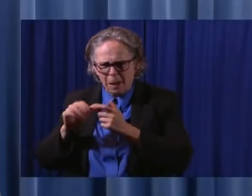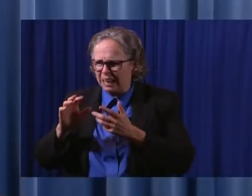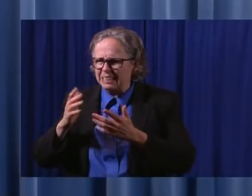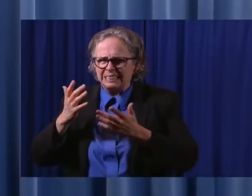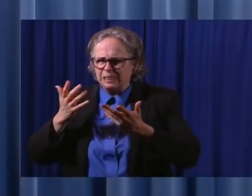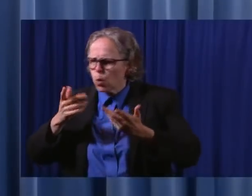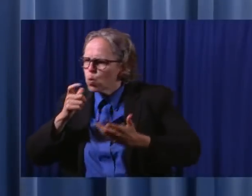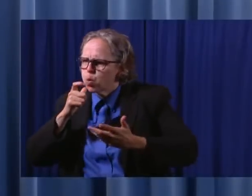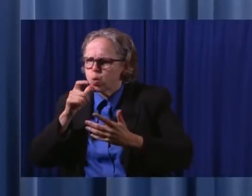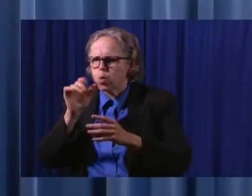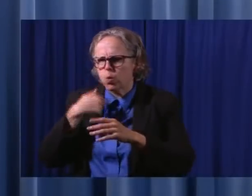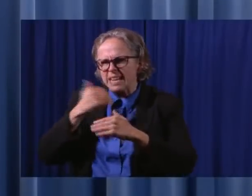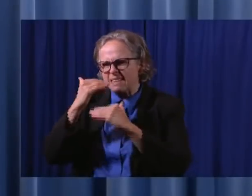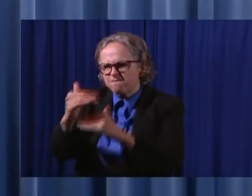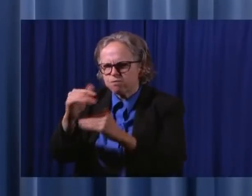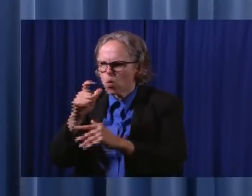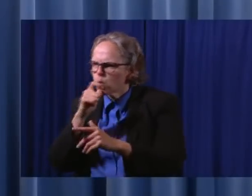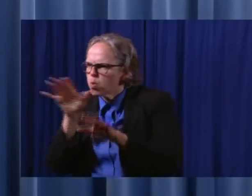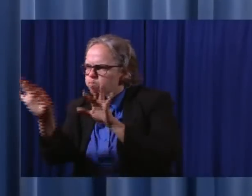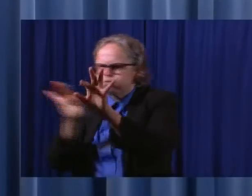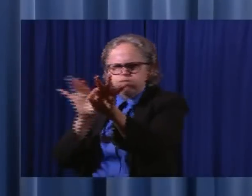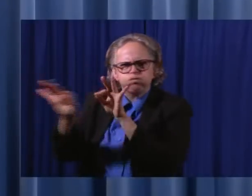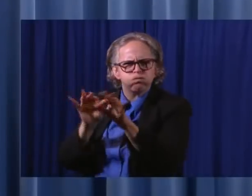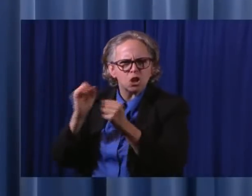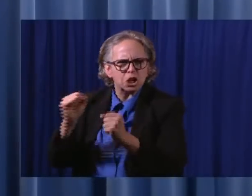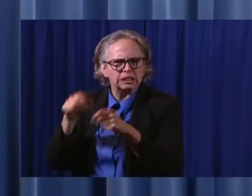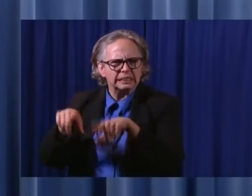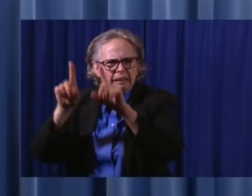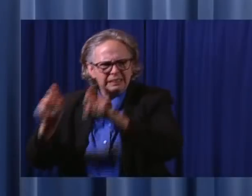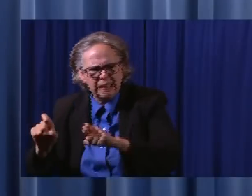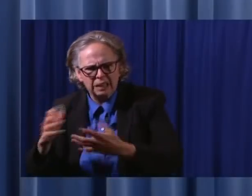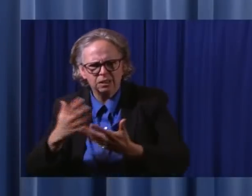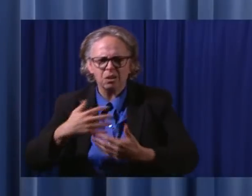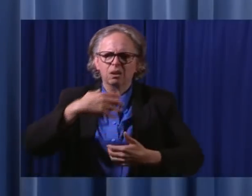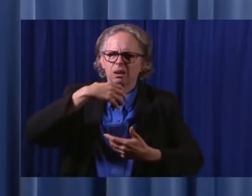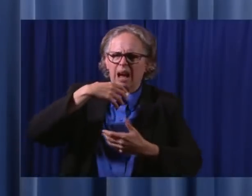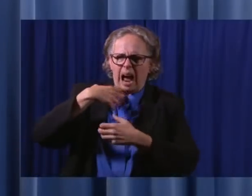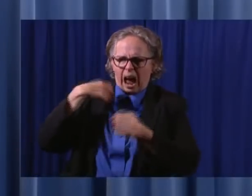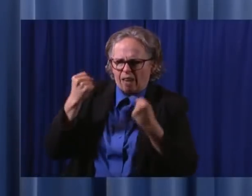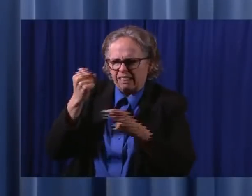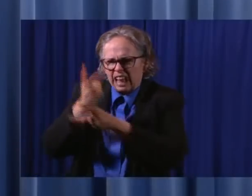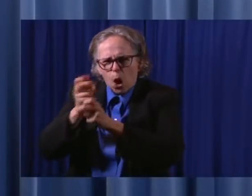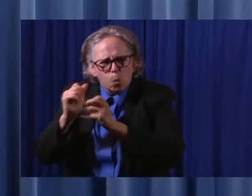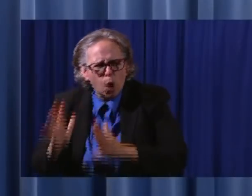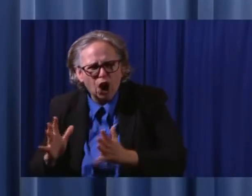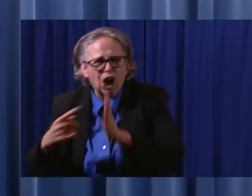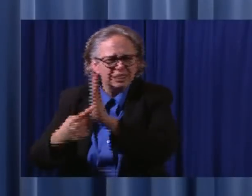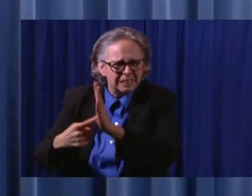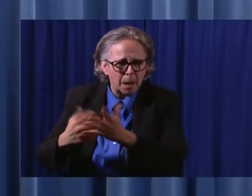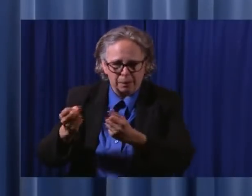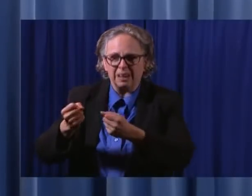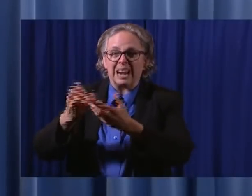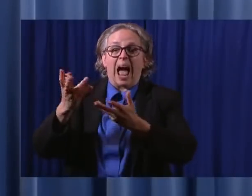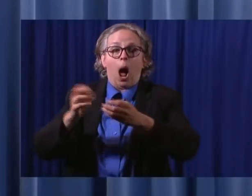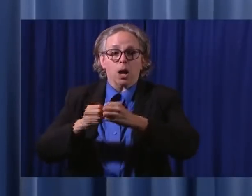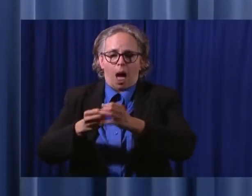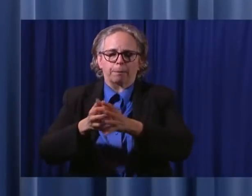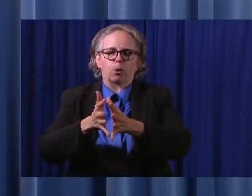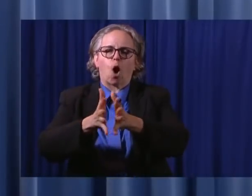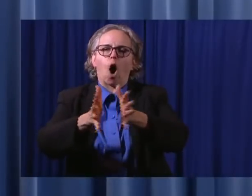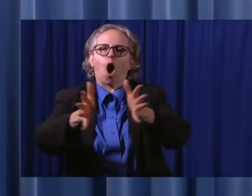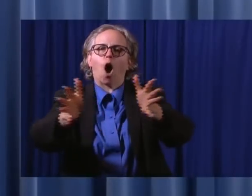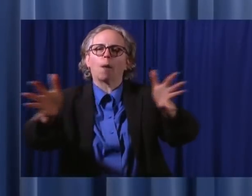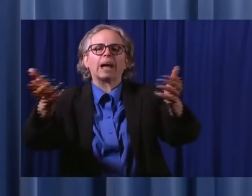had to think they might have had it. And as we've expanded it, particularly in the last several weeks, we've expanded to anybody.